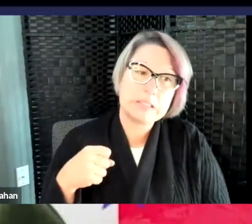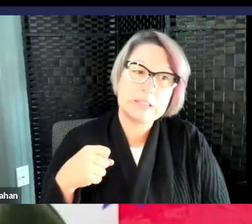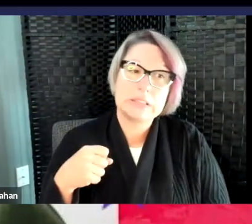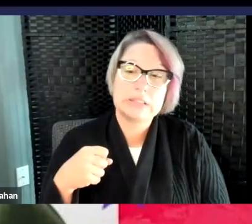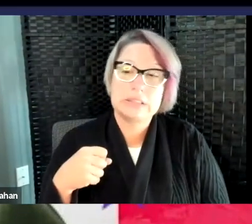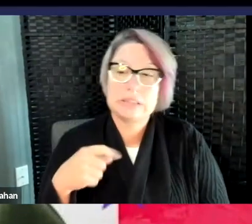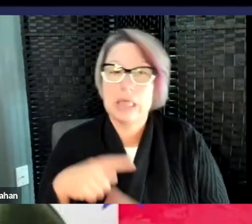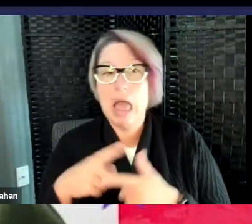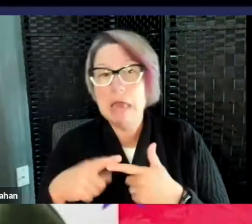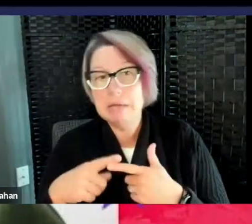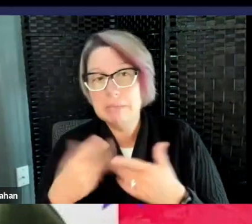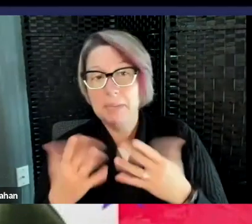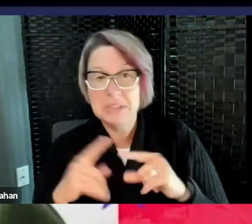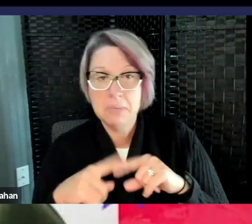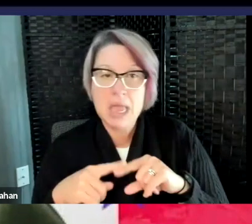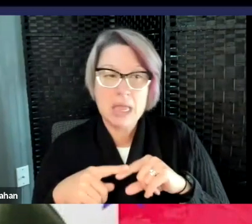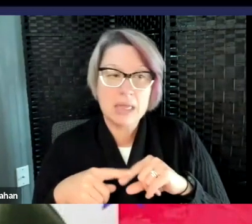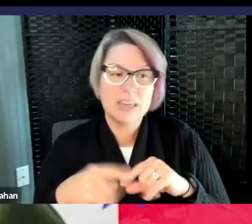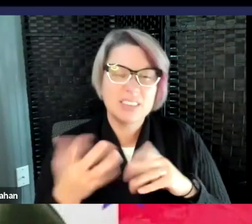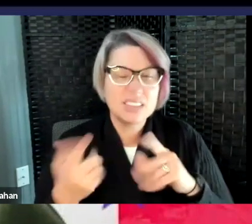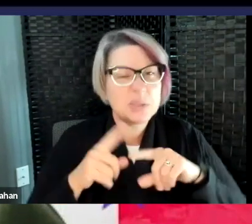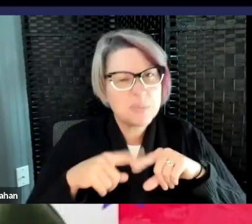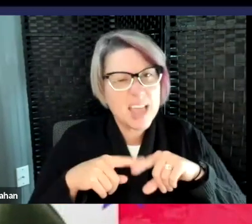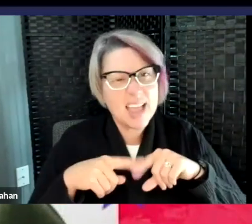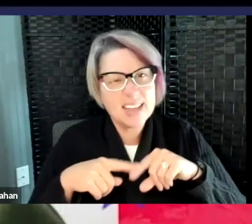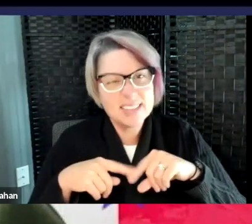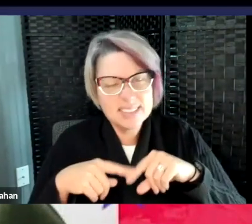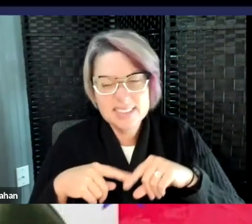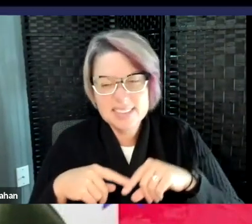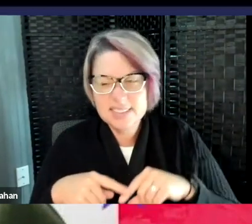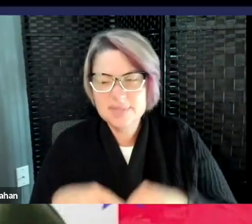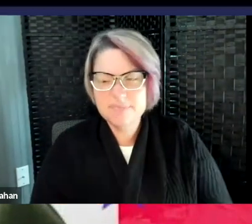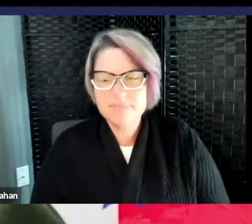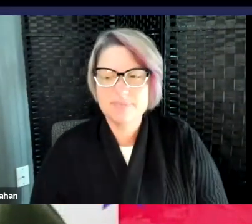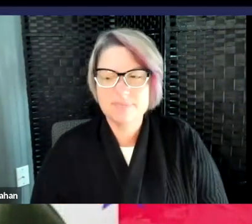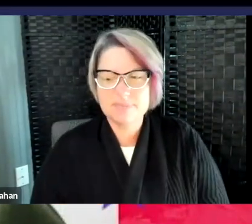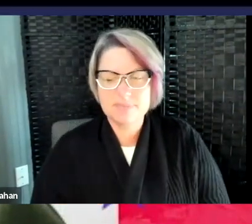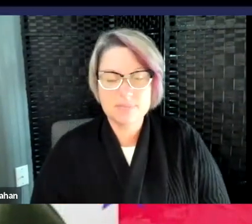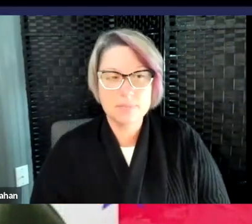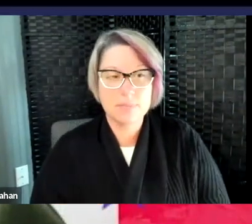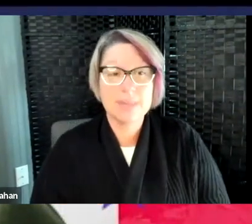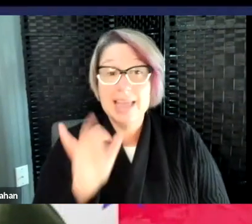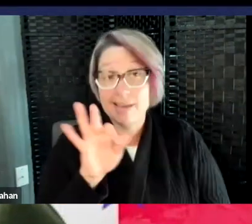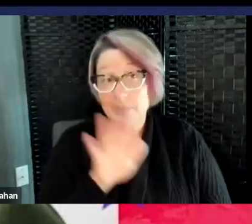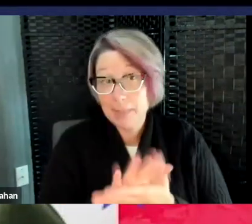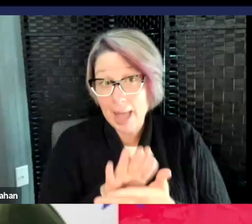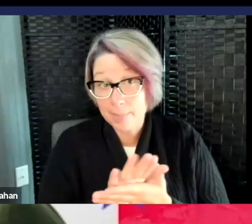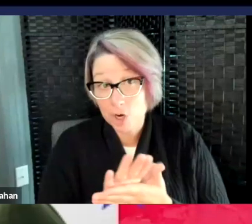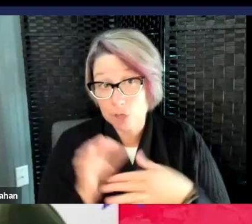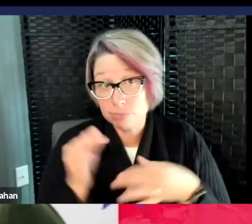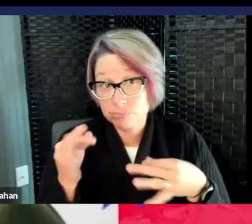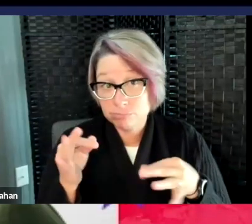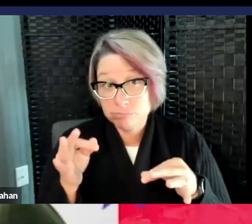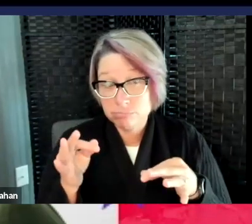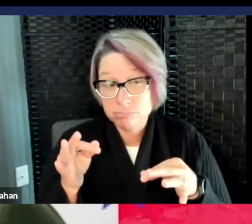depends. Yeah, I mean this one depends. If it's on paper, right? You